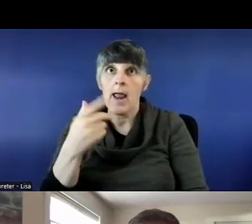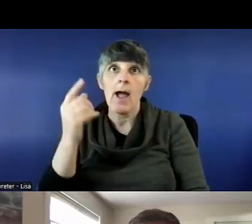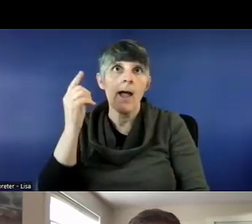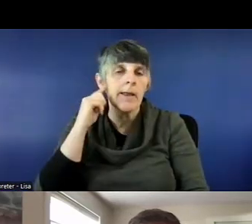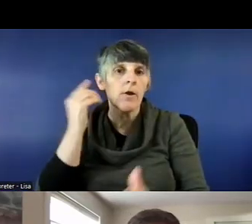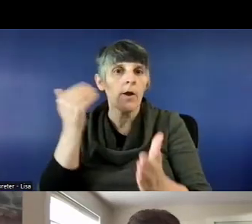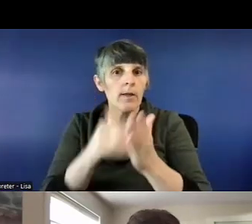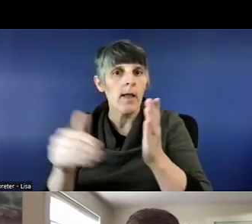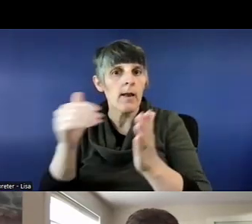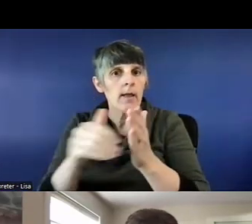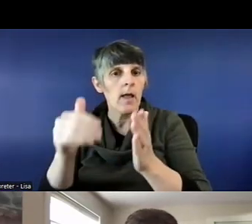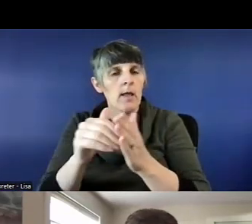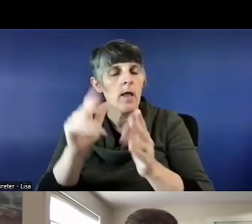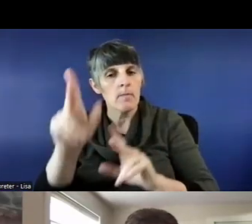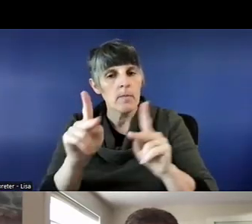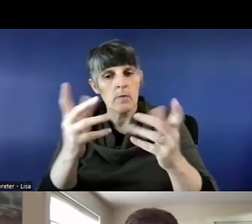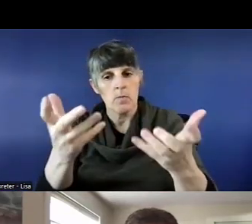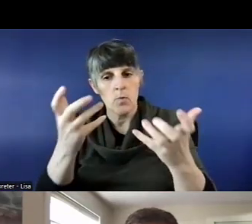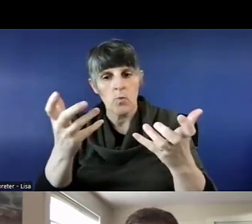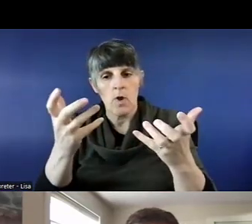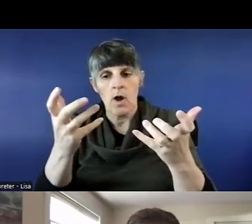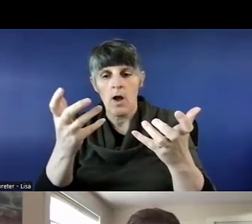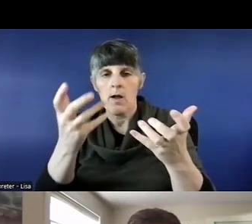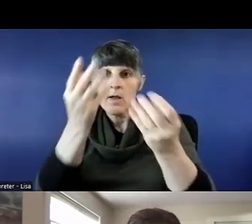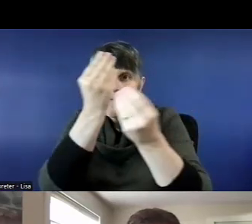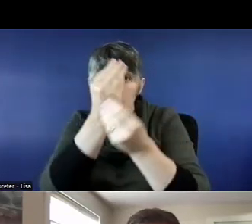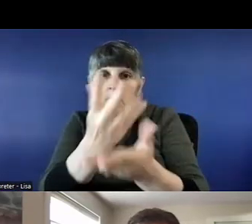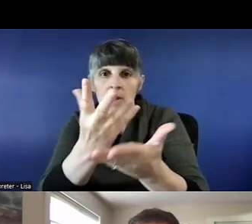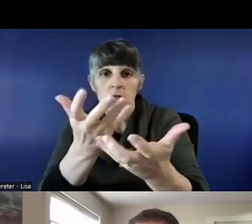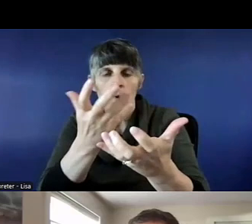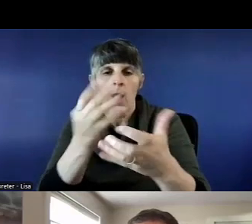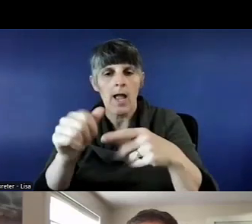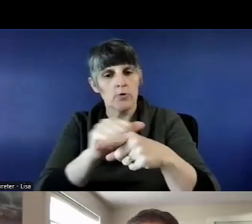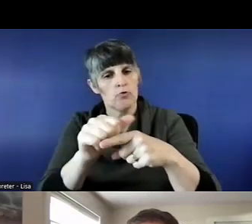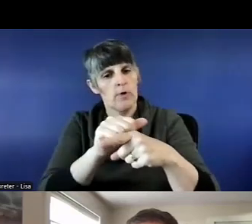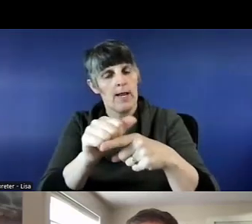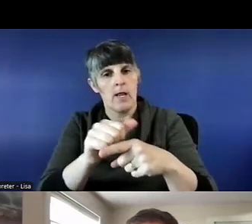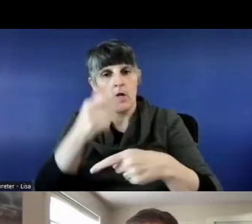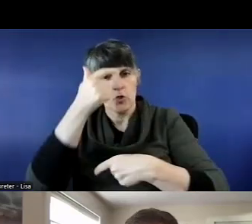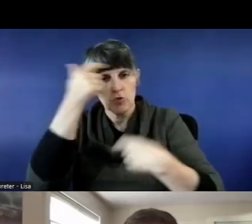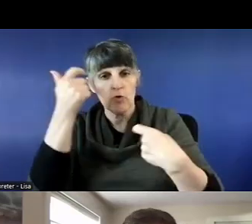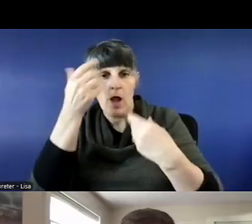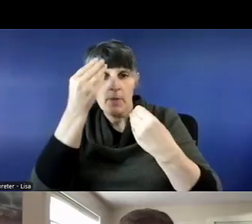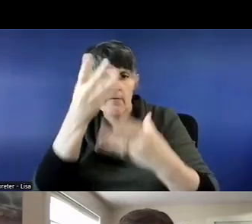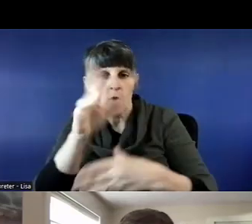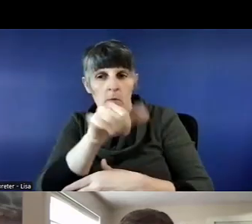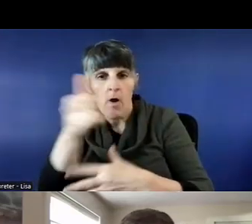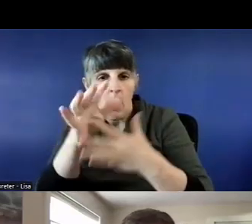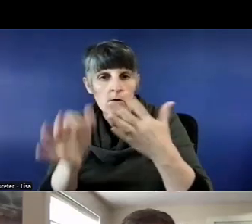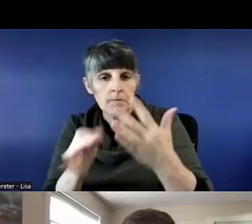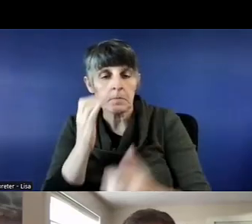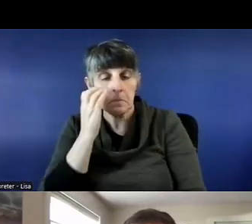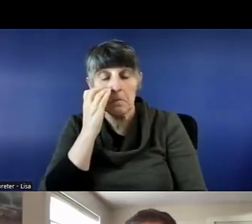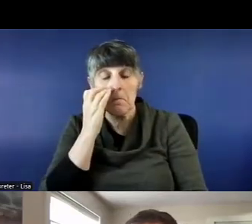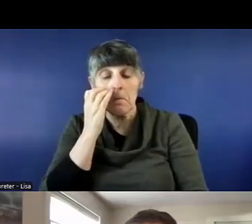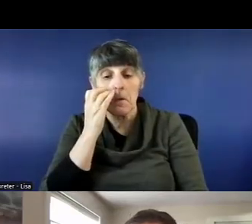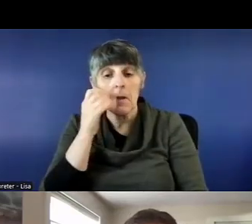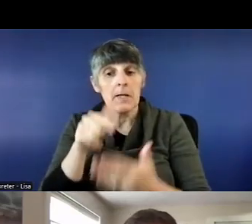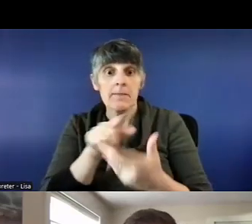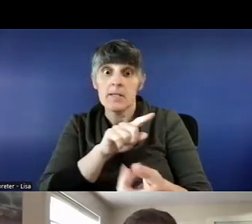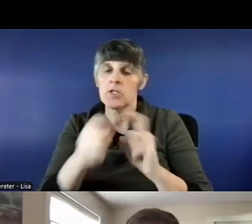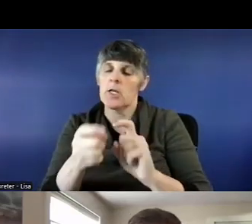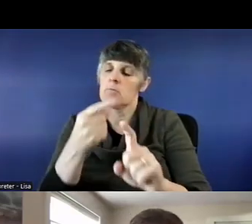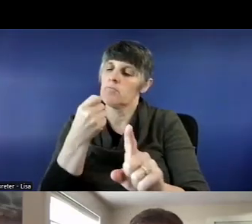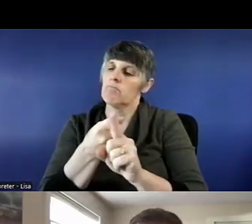again that people would like information and training on trauma-informed alternatives. These changes will